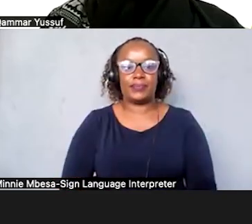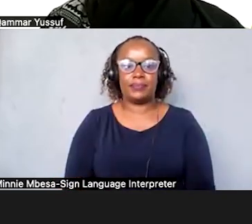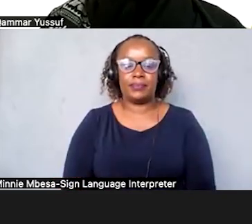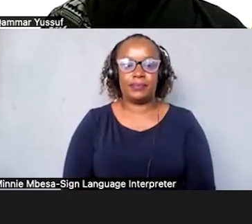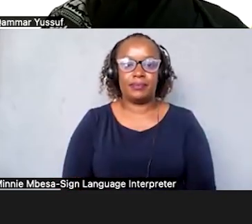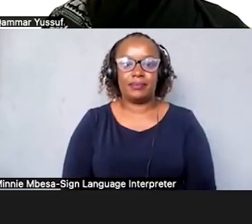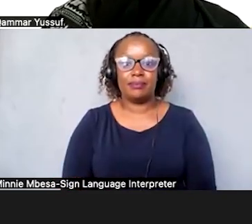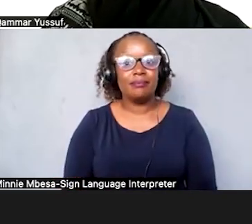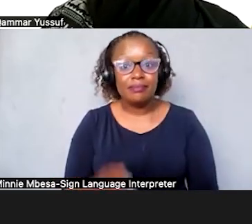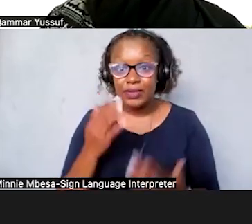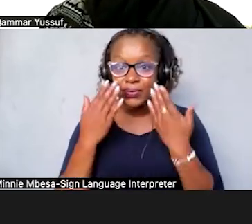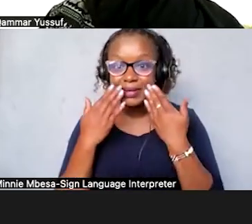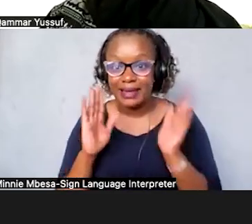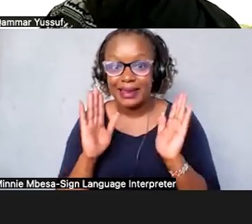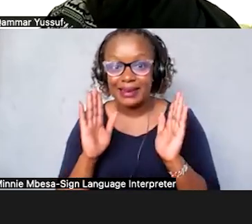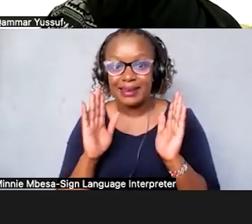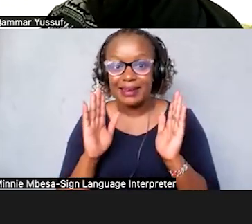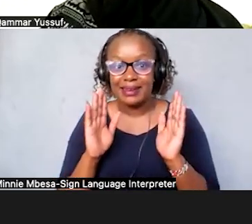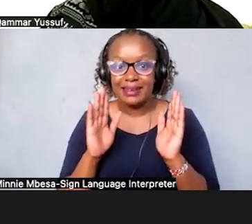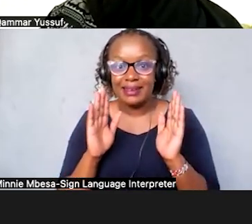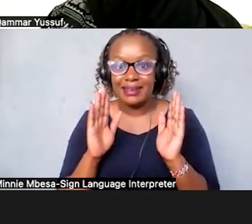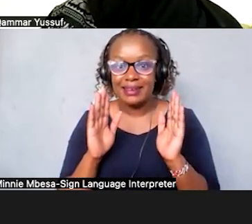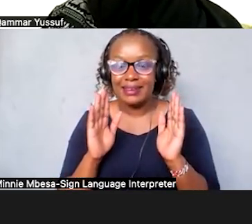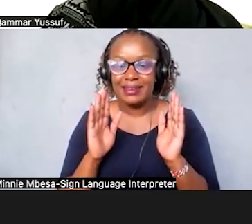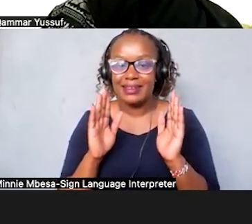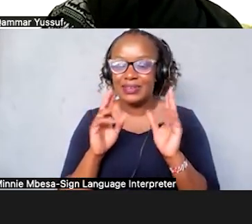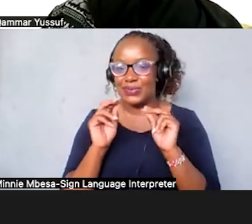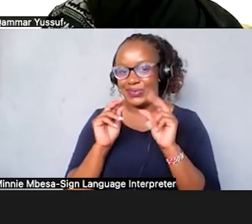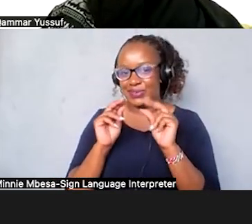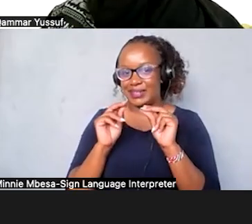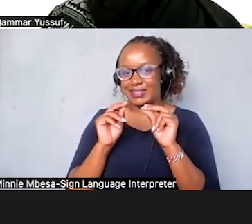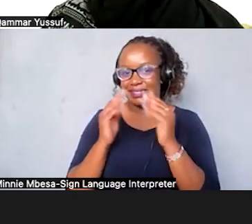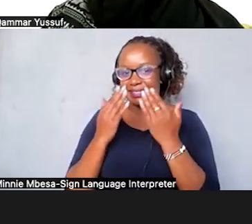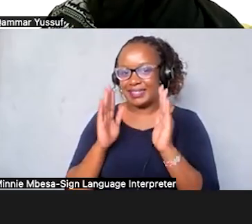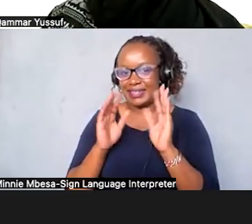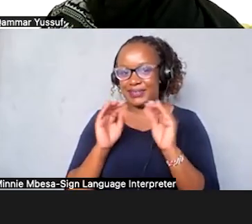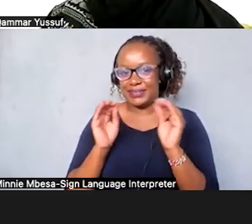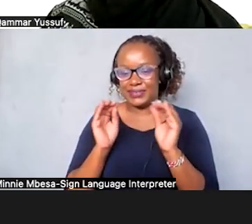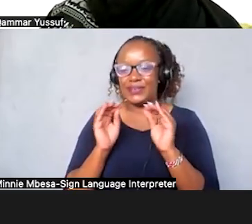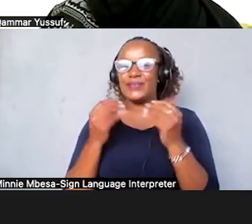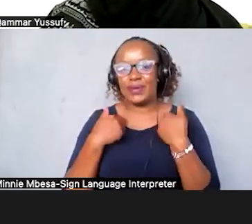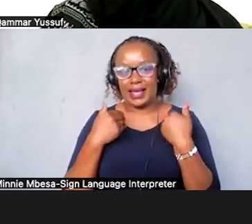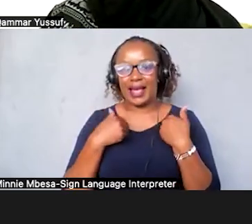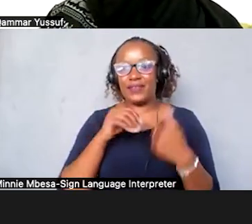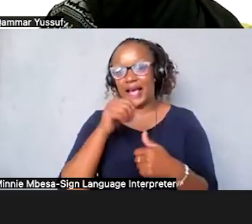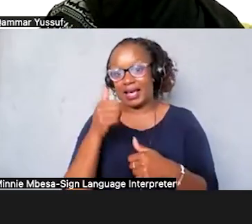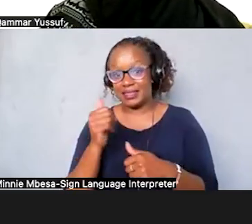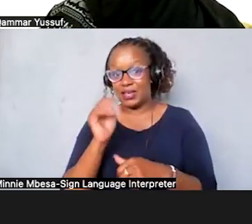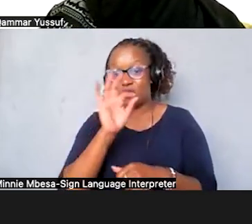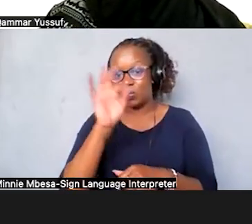Sorry, were you done? Sorry. No. I know we have another couple of questions for you.